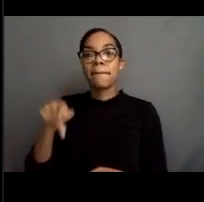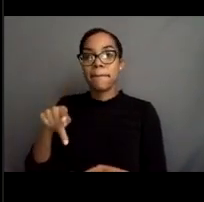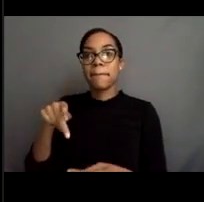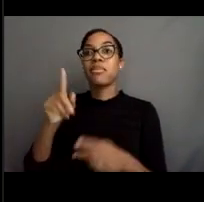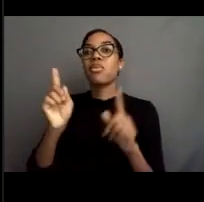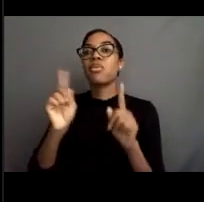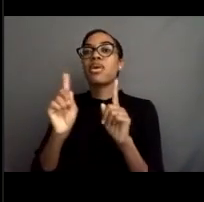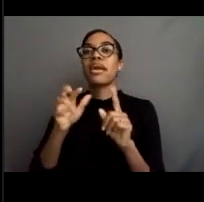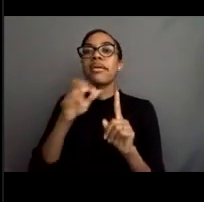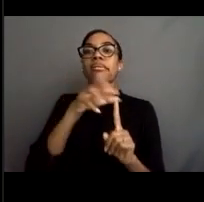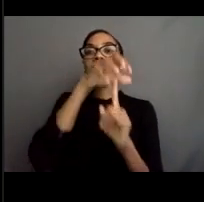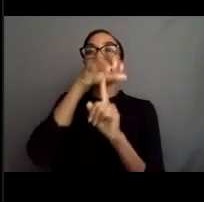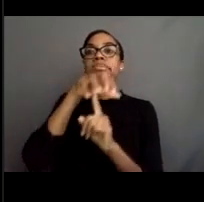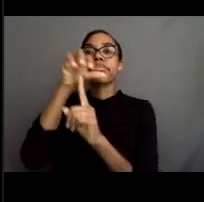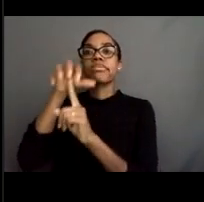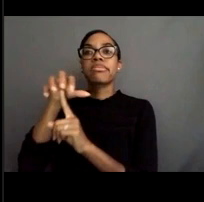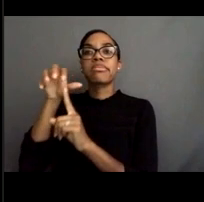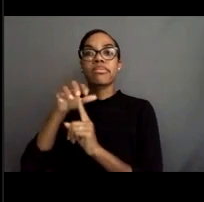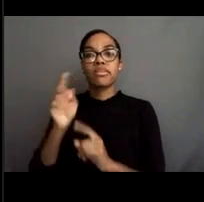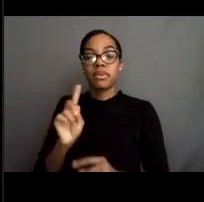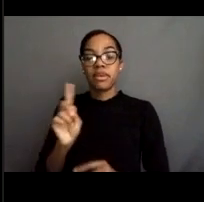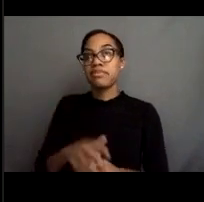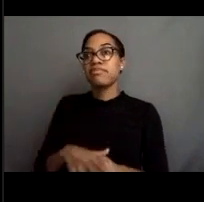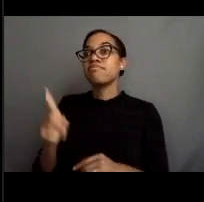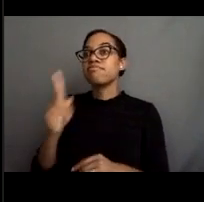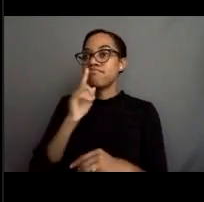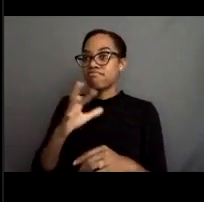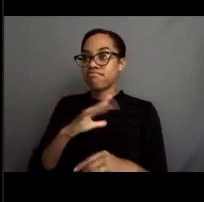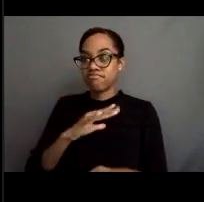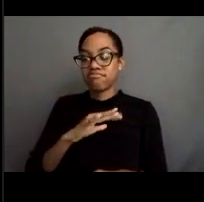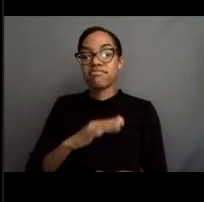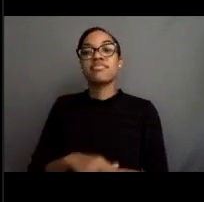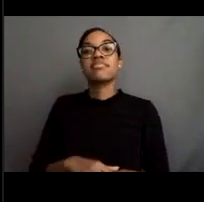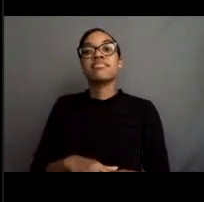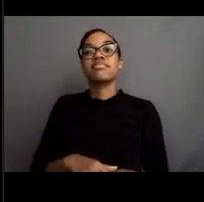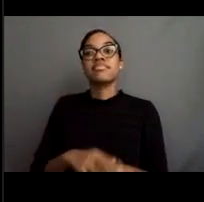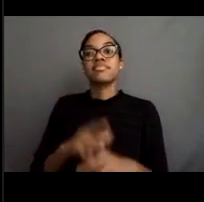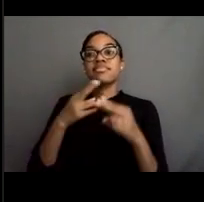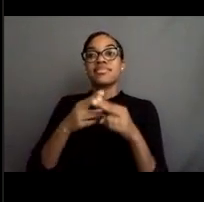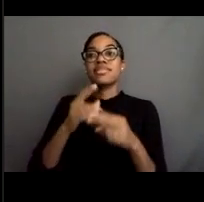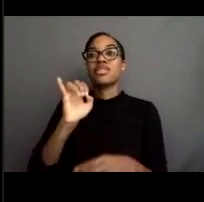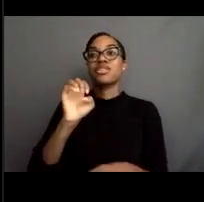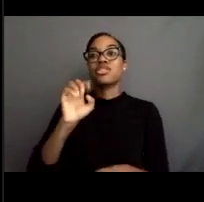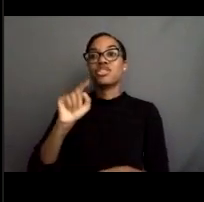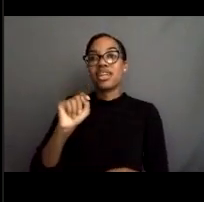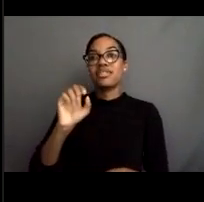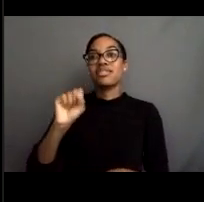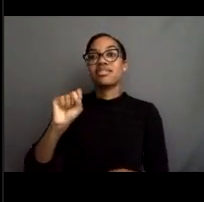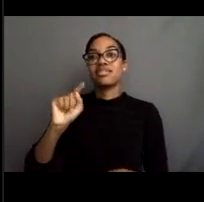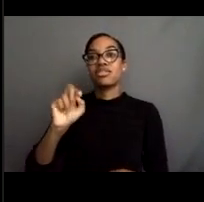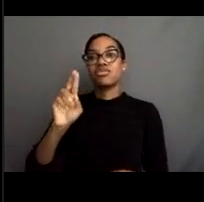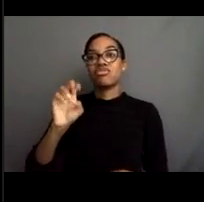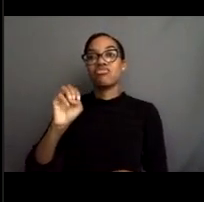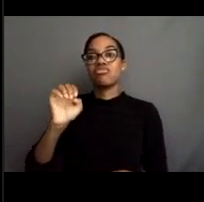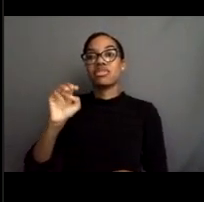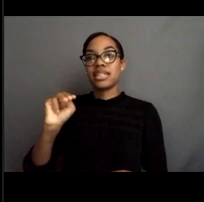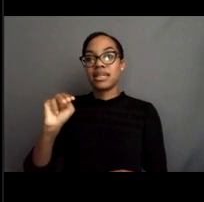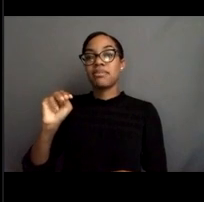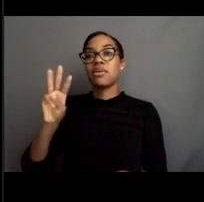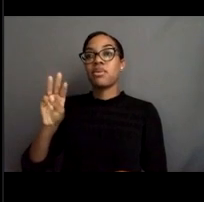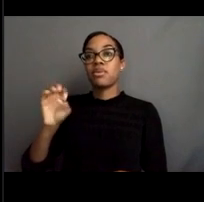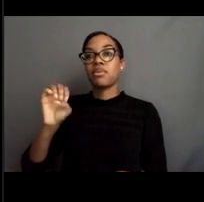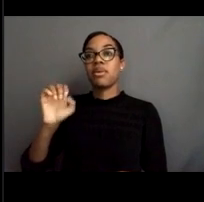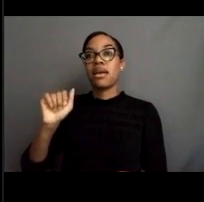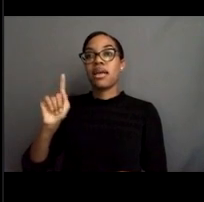balloons. And a lot more about the weather balloons, but it's called Jetstream Weather School. And it's part of the National Weather Service. And they